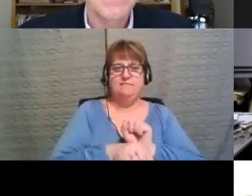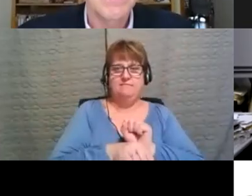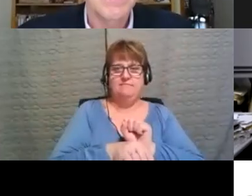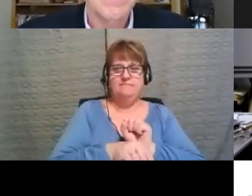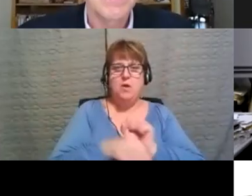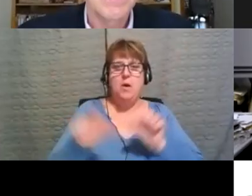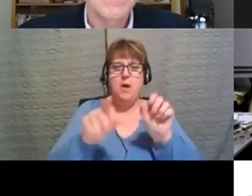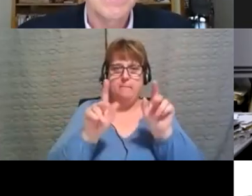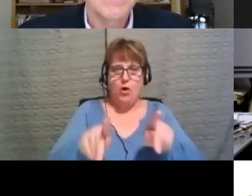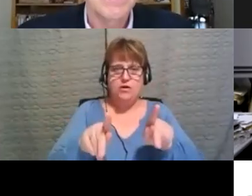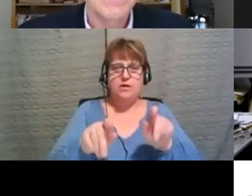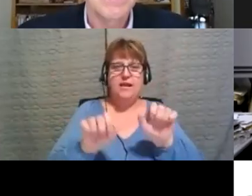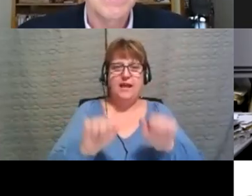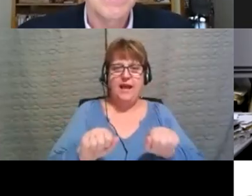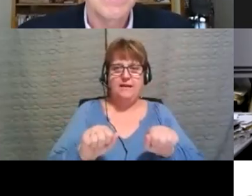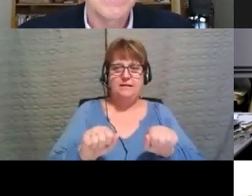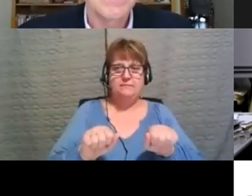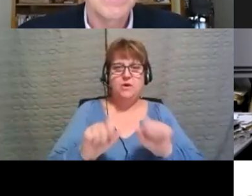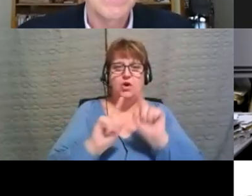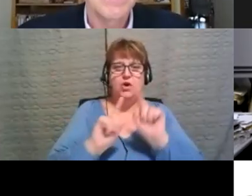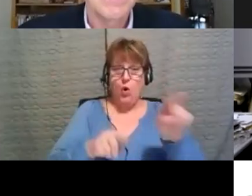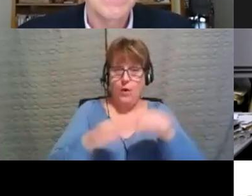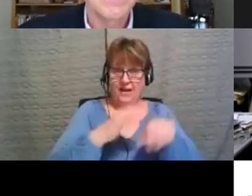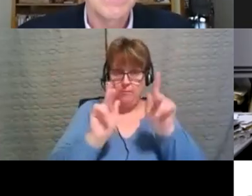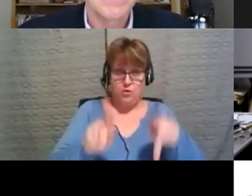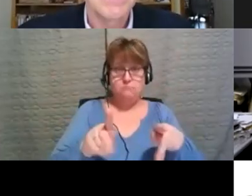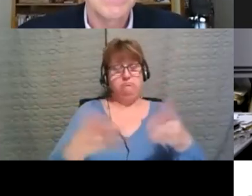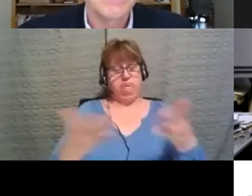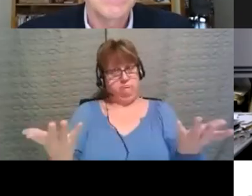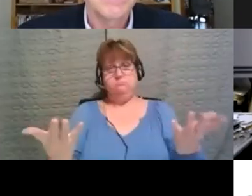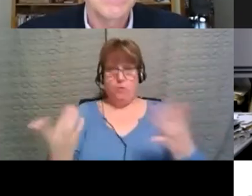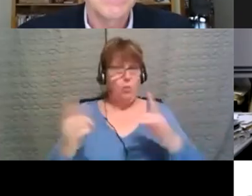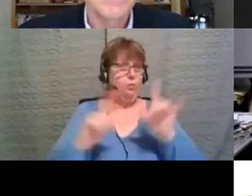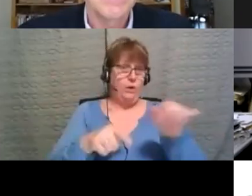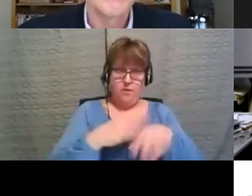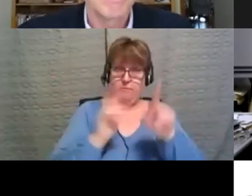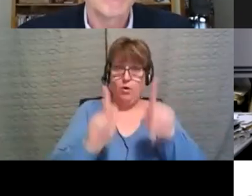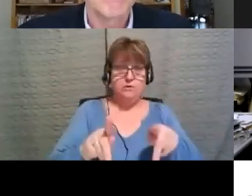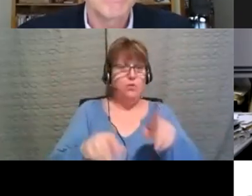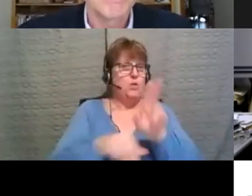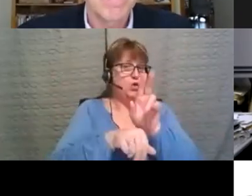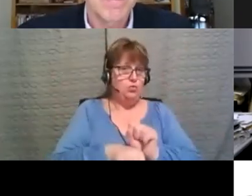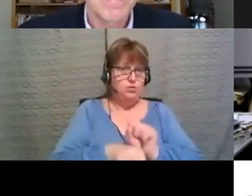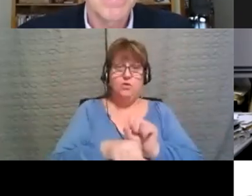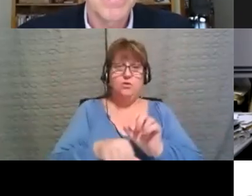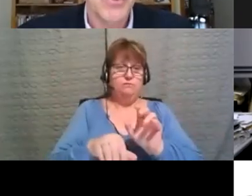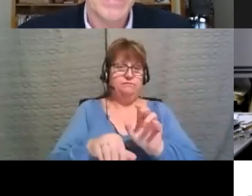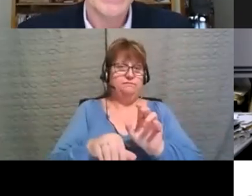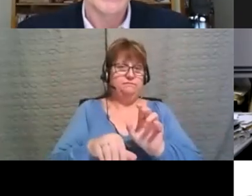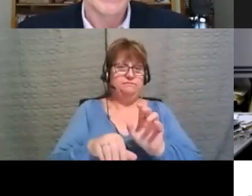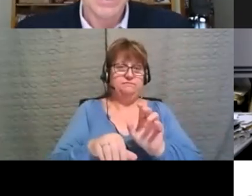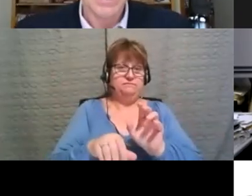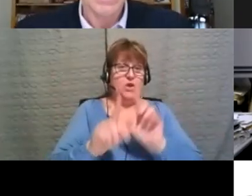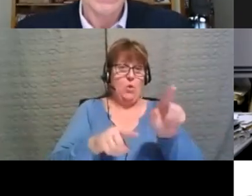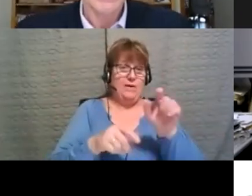a person who could attend in person, they just weren't, you know, used to leveraging that technology. Right. So